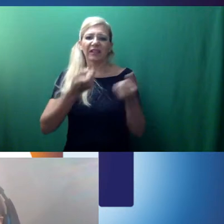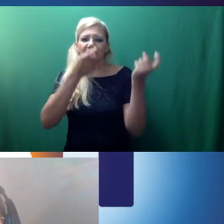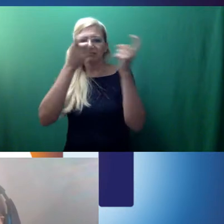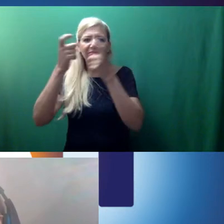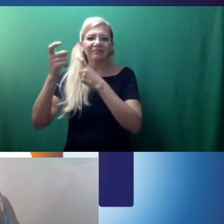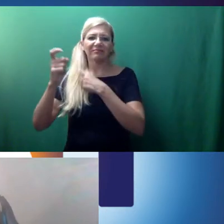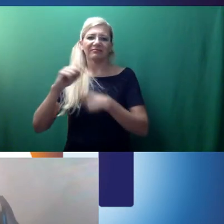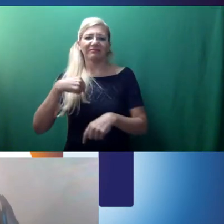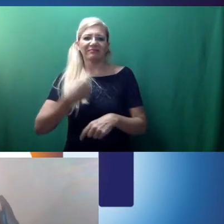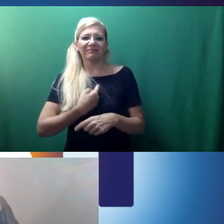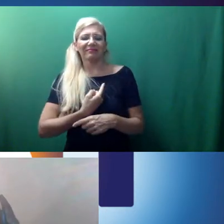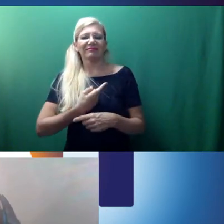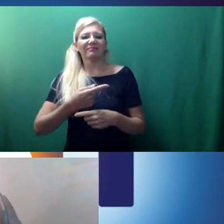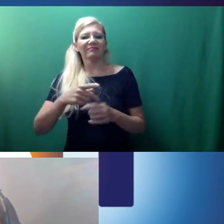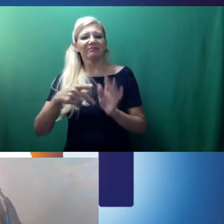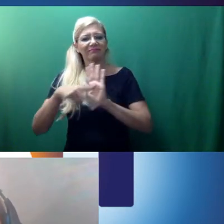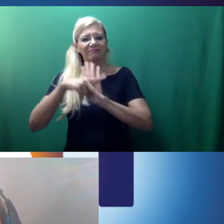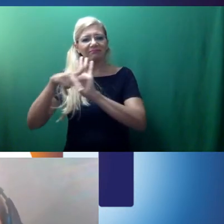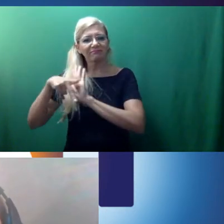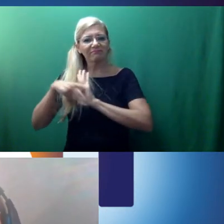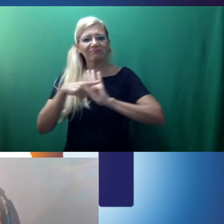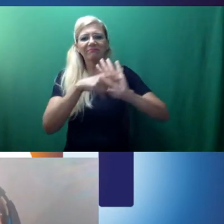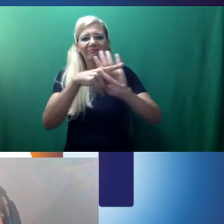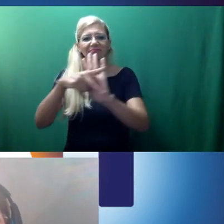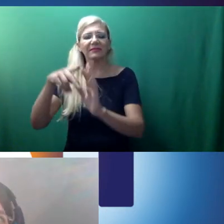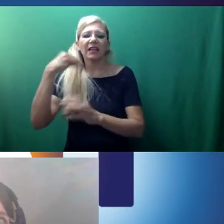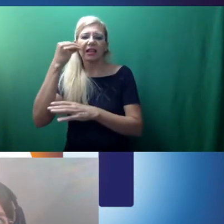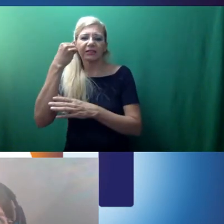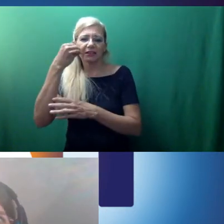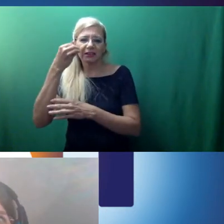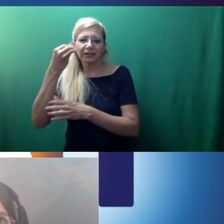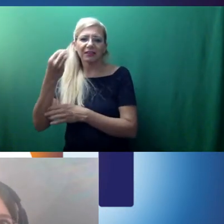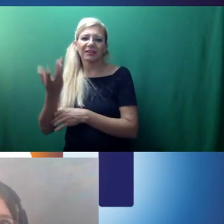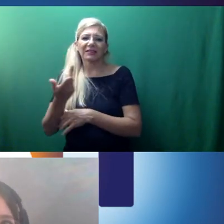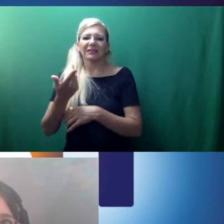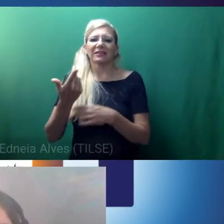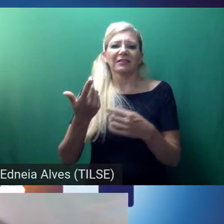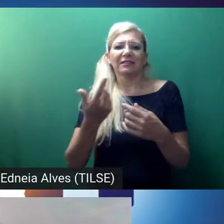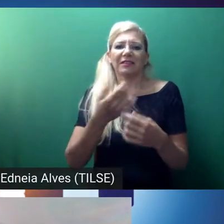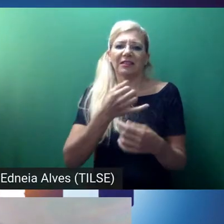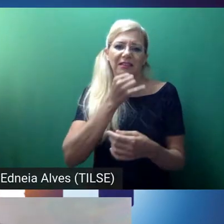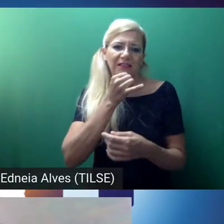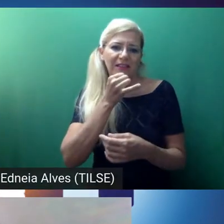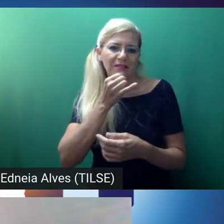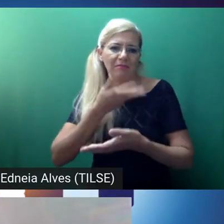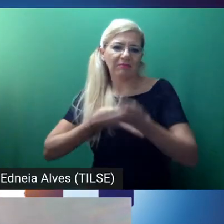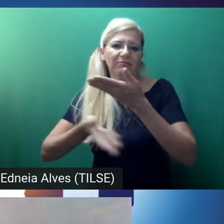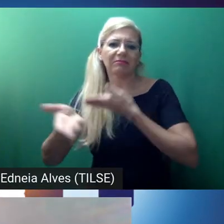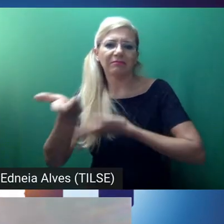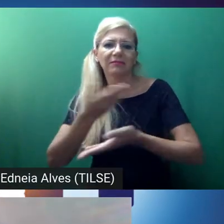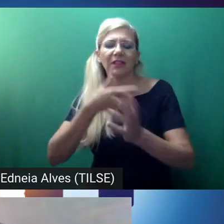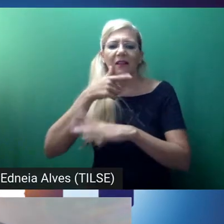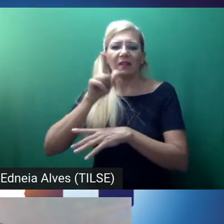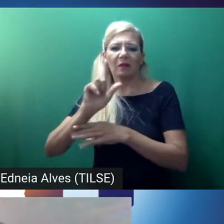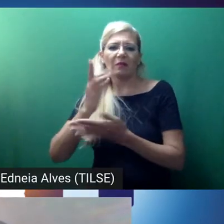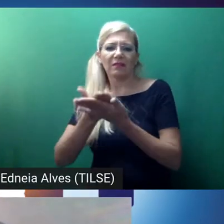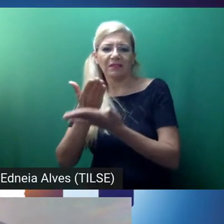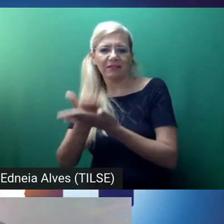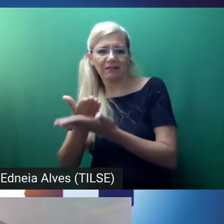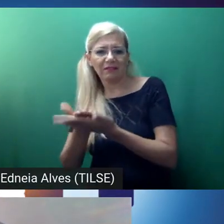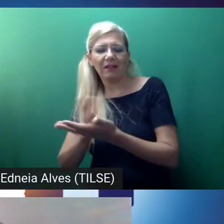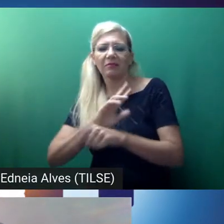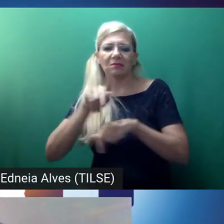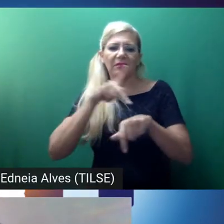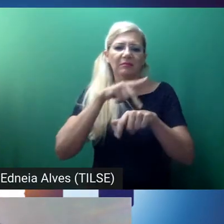own experience, right? And then it's very close to us. It's not something that we're relating to the language we're studying, the foreign language, the